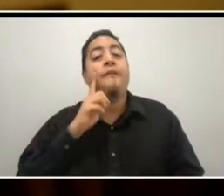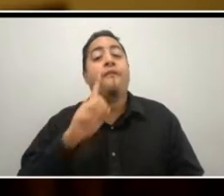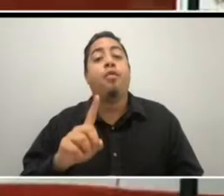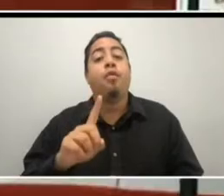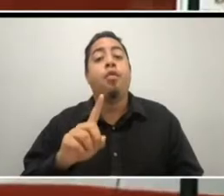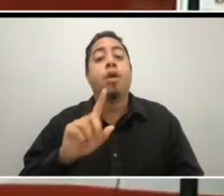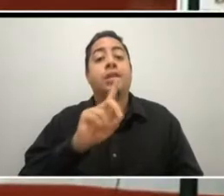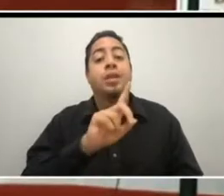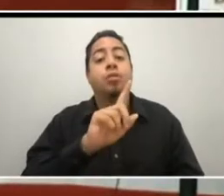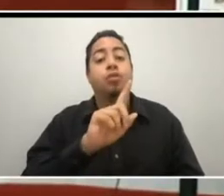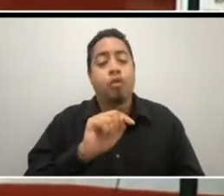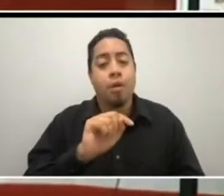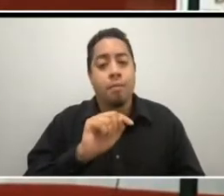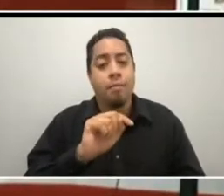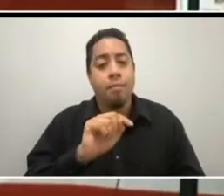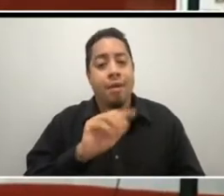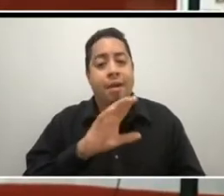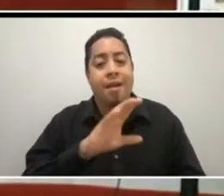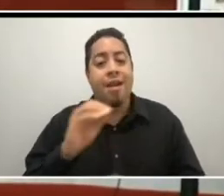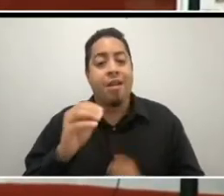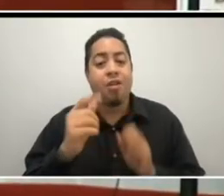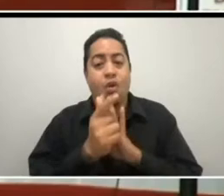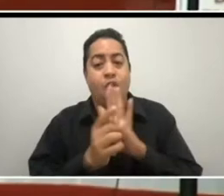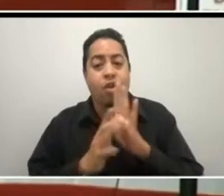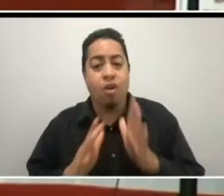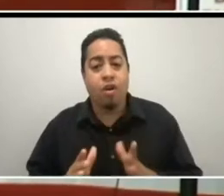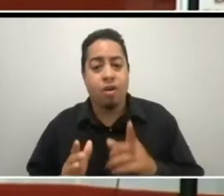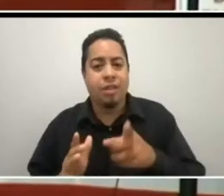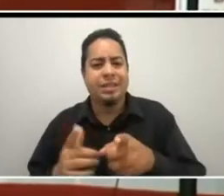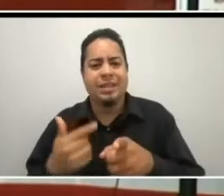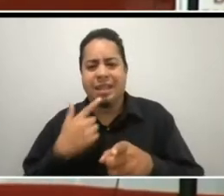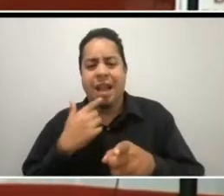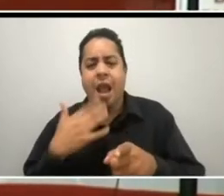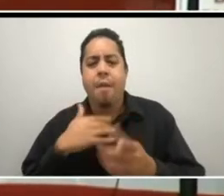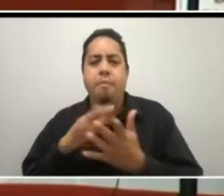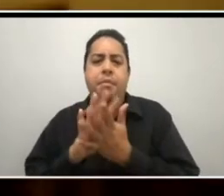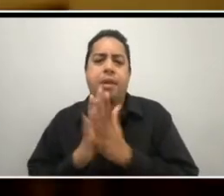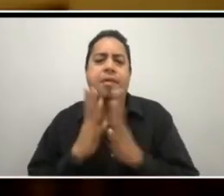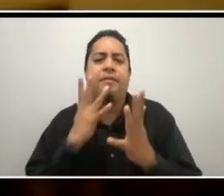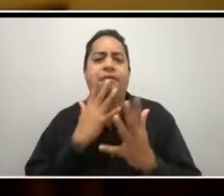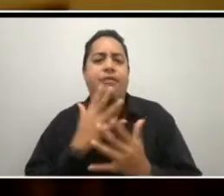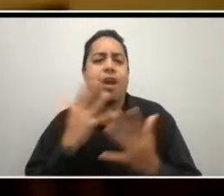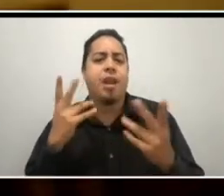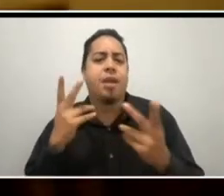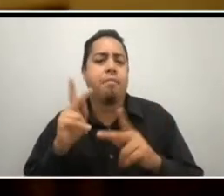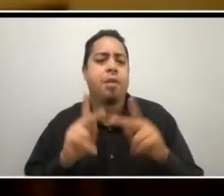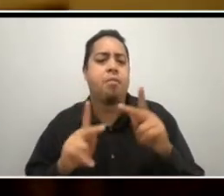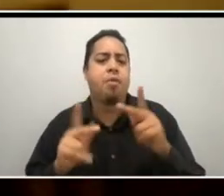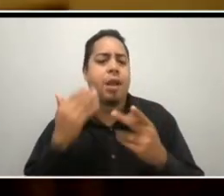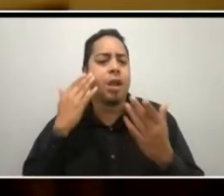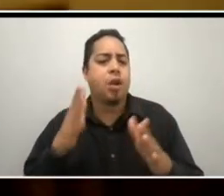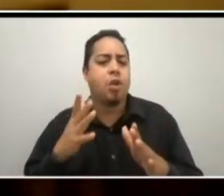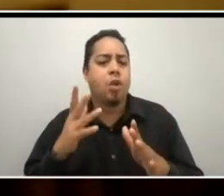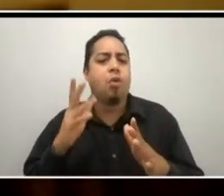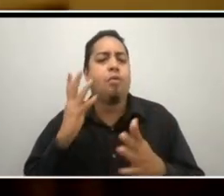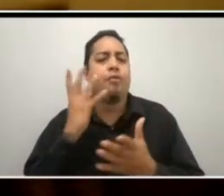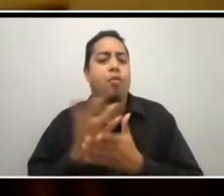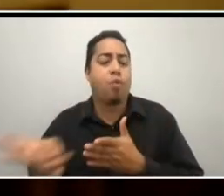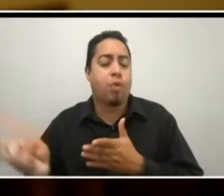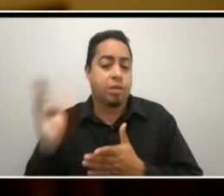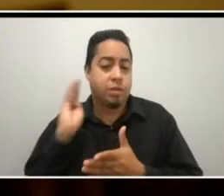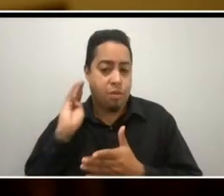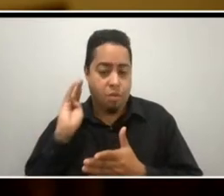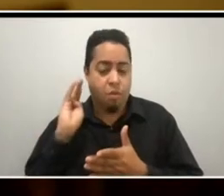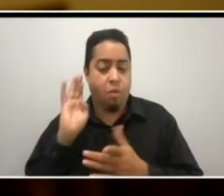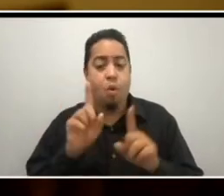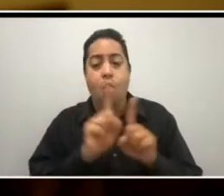himself. And I've become friendly with legislators that I didn't know 4 weeks ago. Another legislator, Pennsylvania House